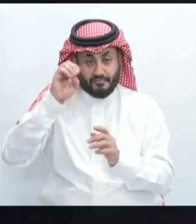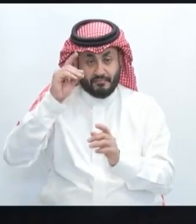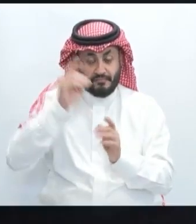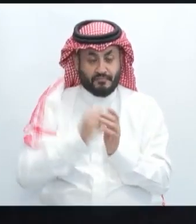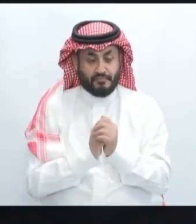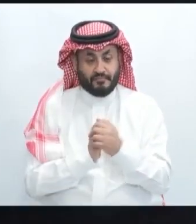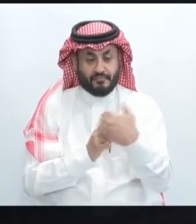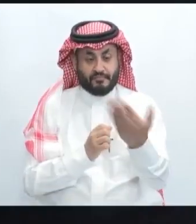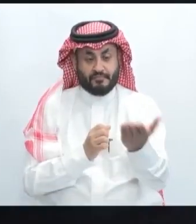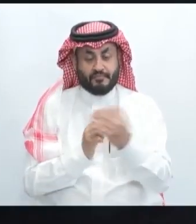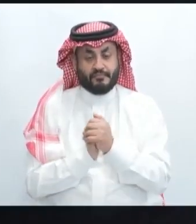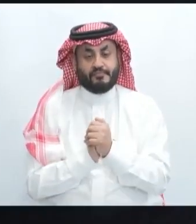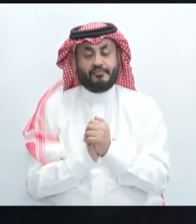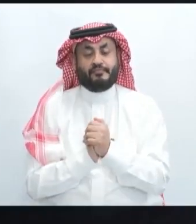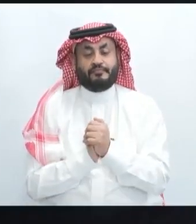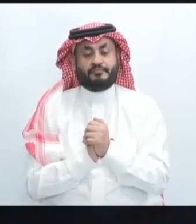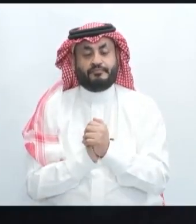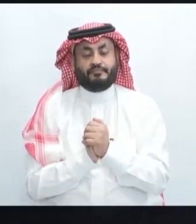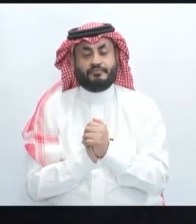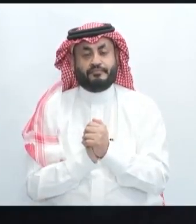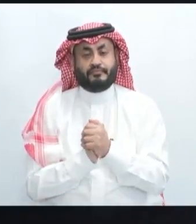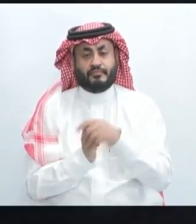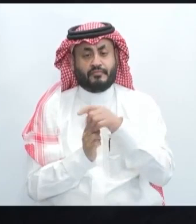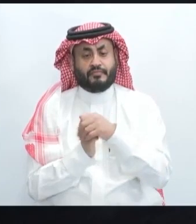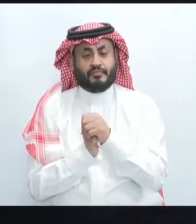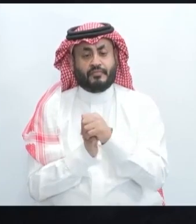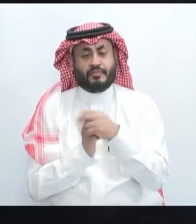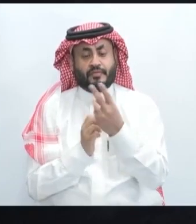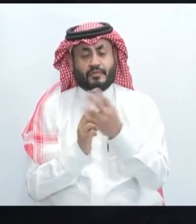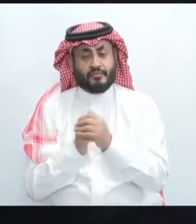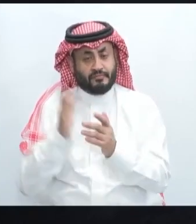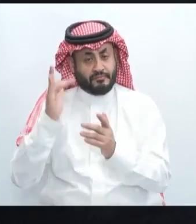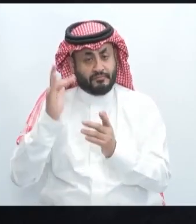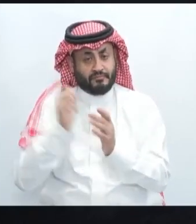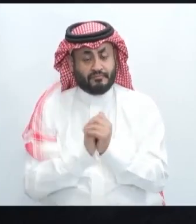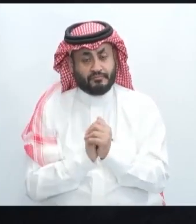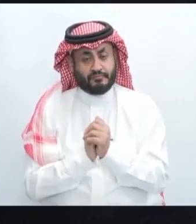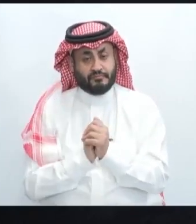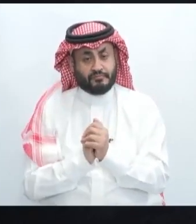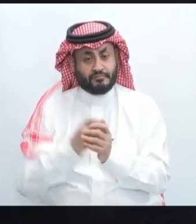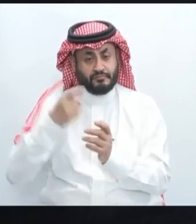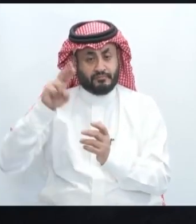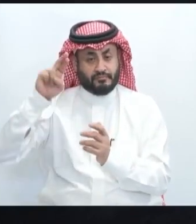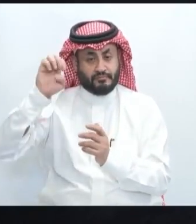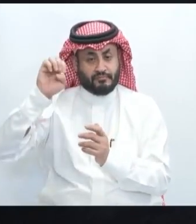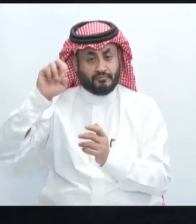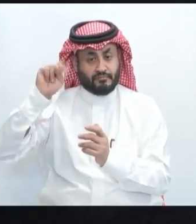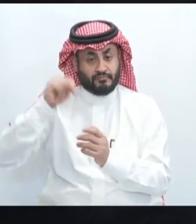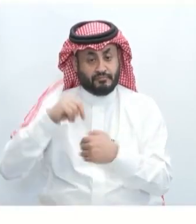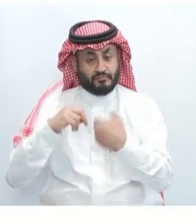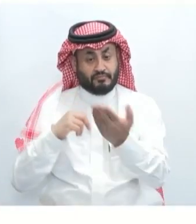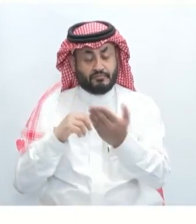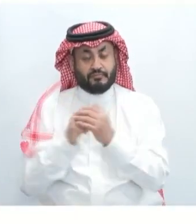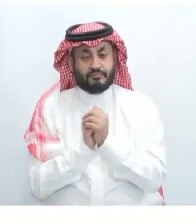Yes, this is the red. Perfect. Are they red? Are they green? What does it mean, green? This